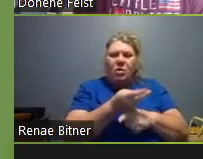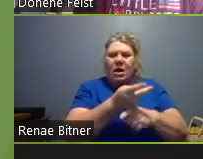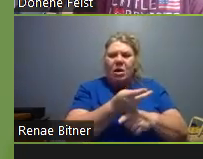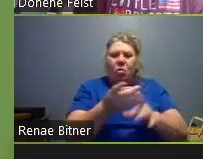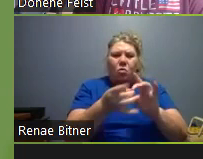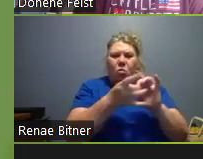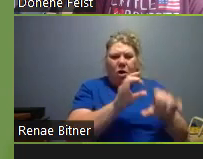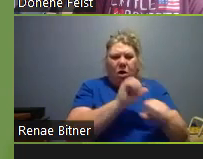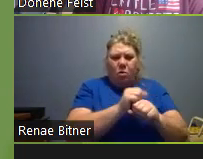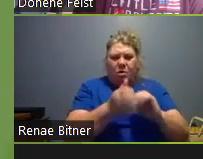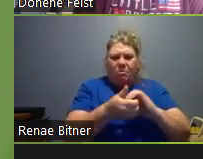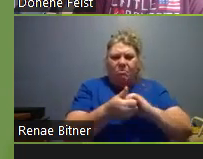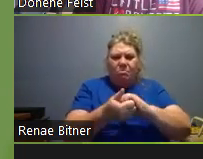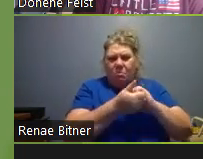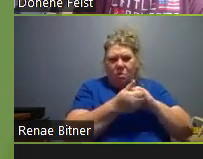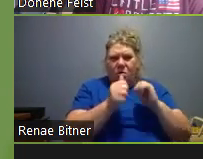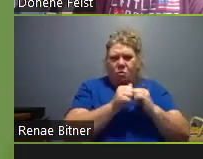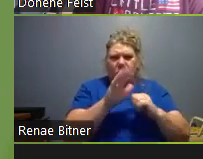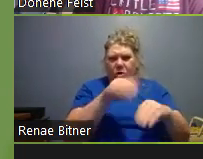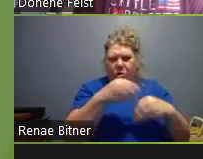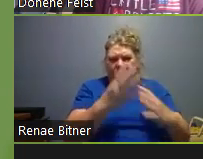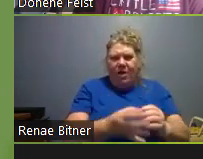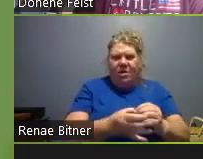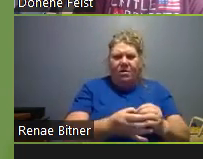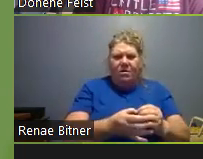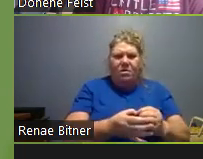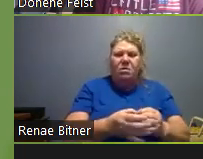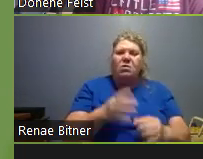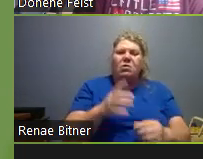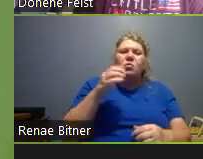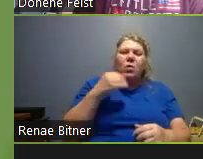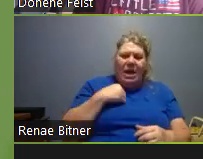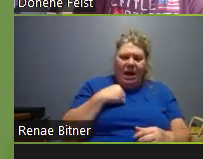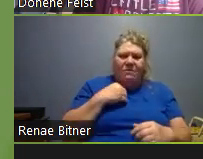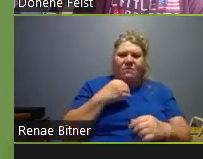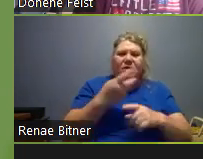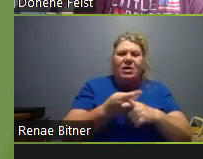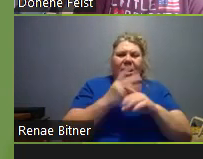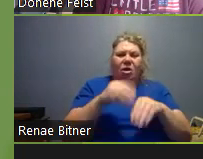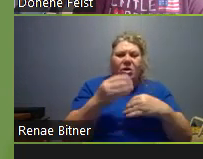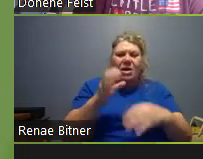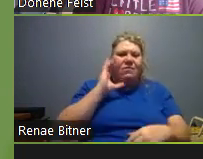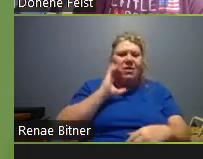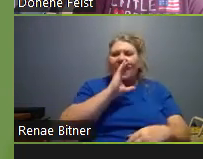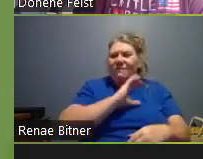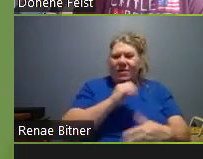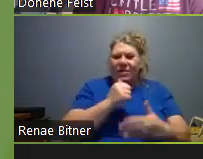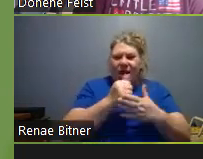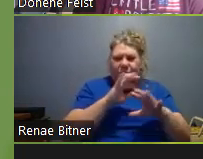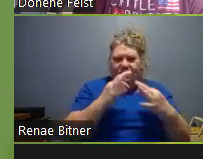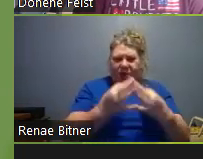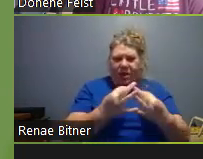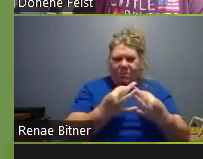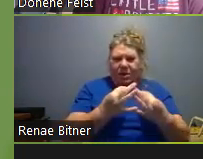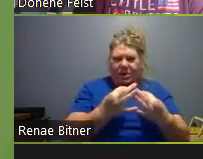in partnership with their provider. We do have a caregiver cafe that assists families in